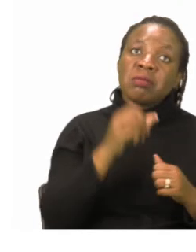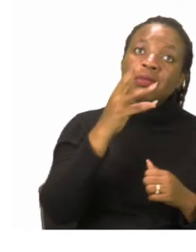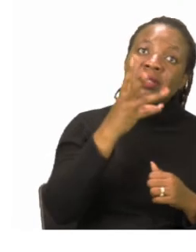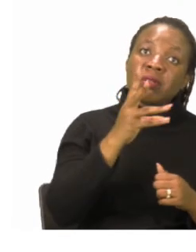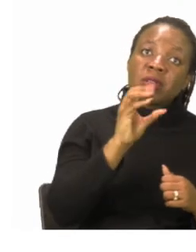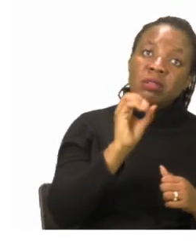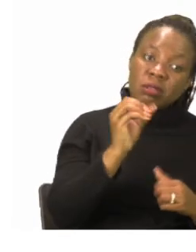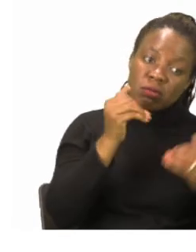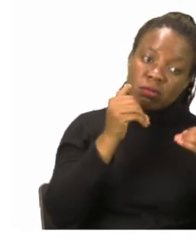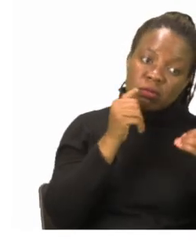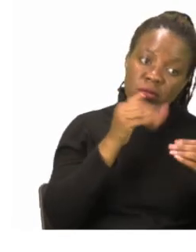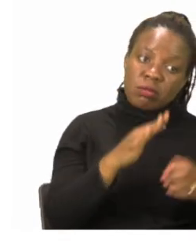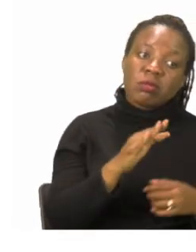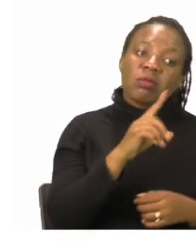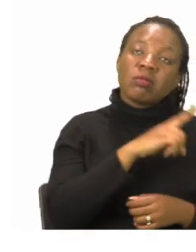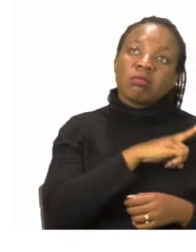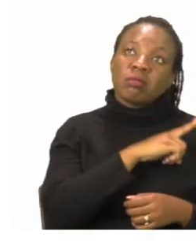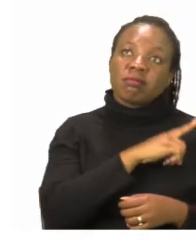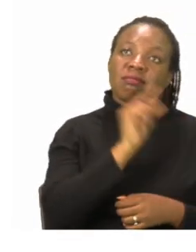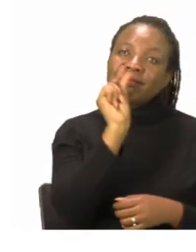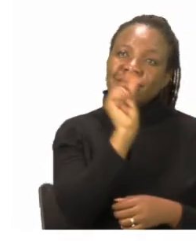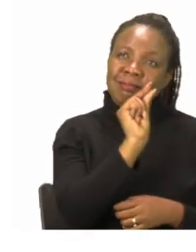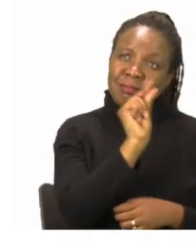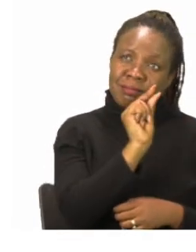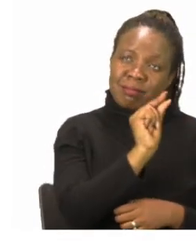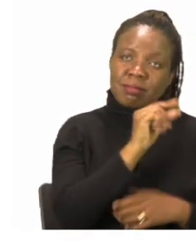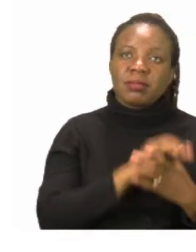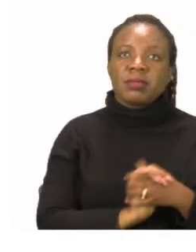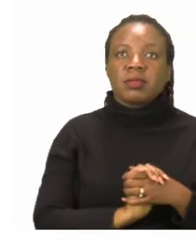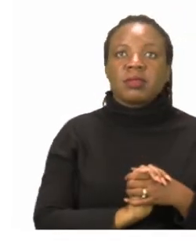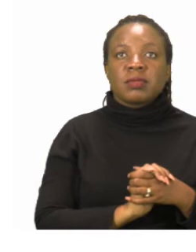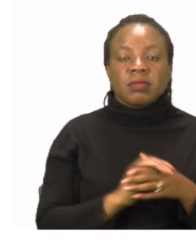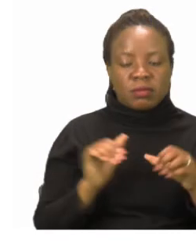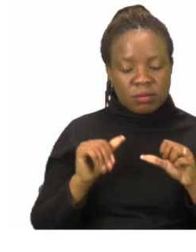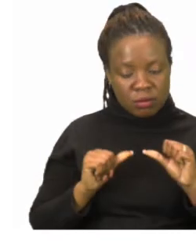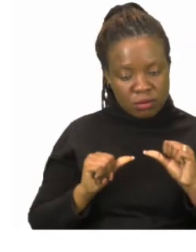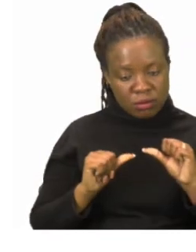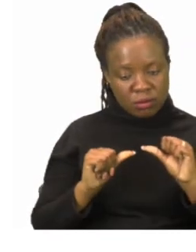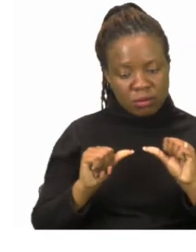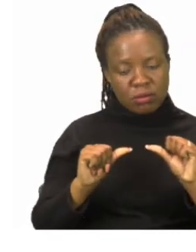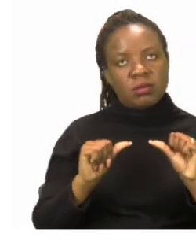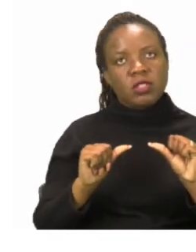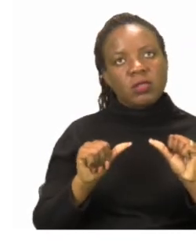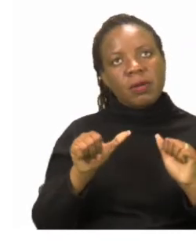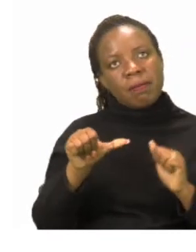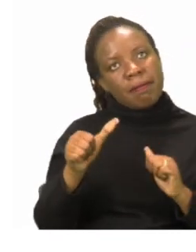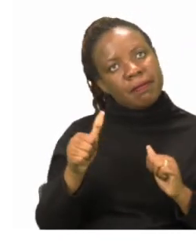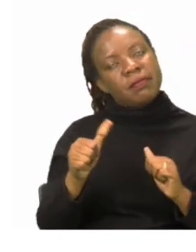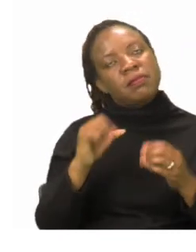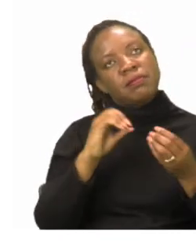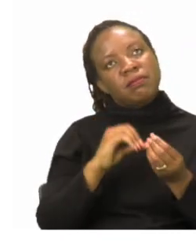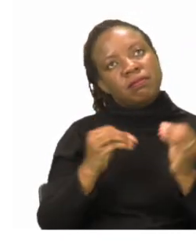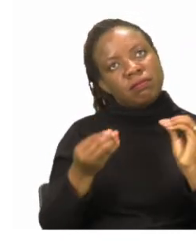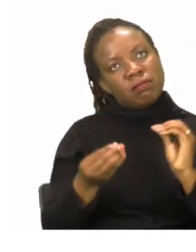smallest number. So you must now go ahead and put in all the other numbers in the